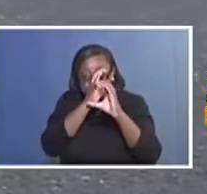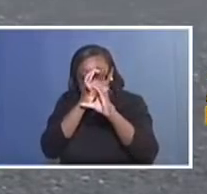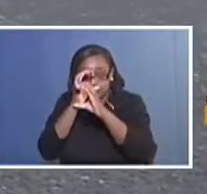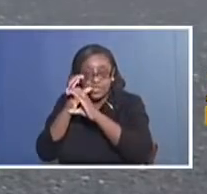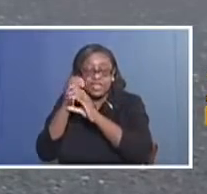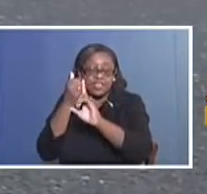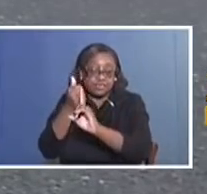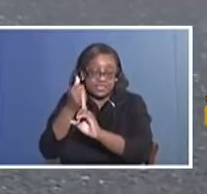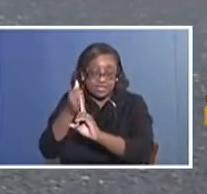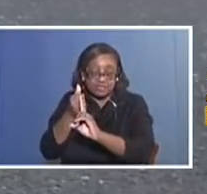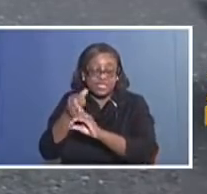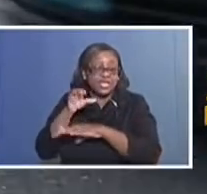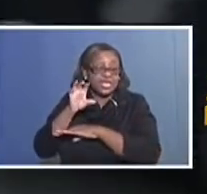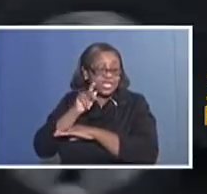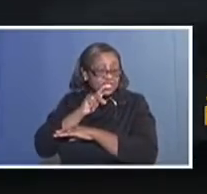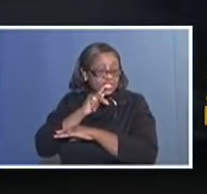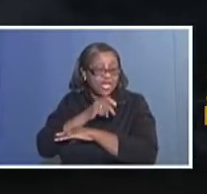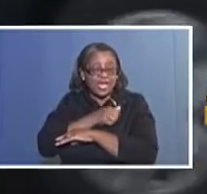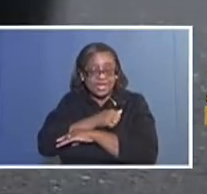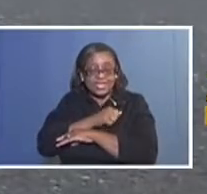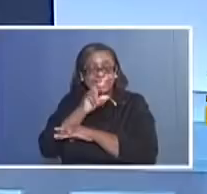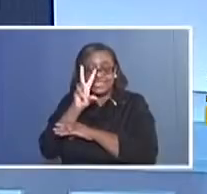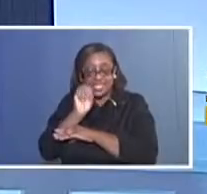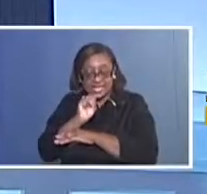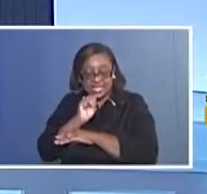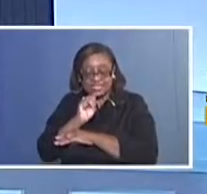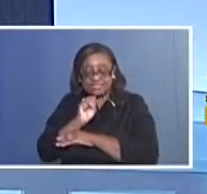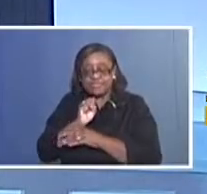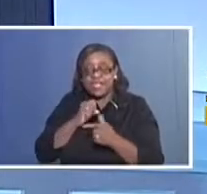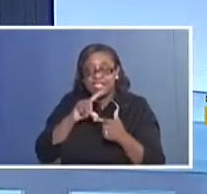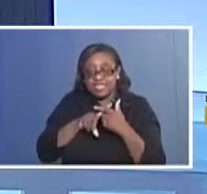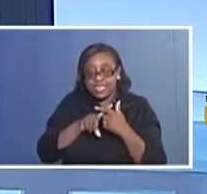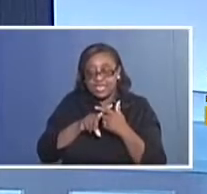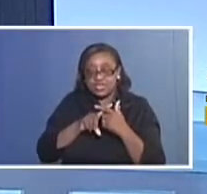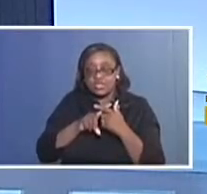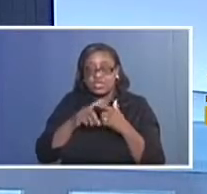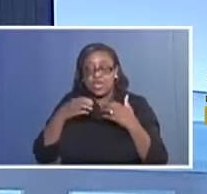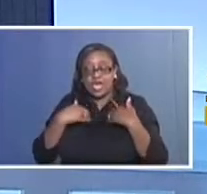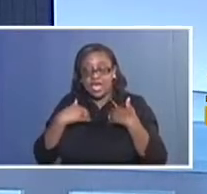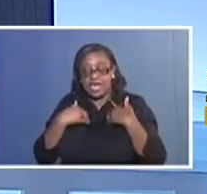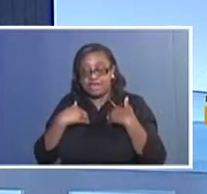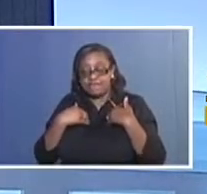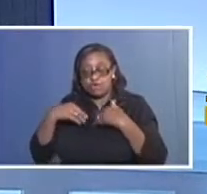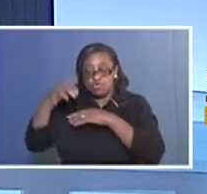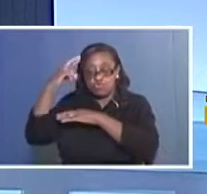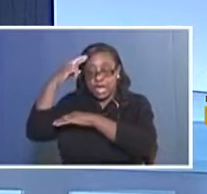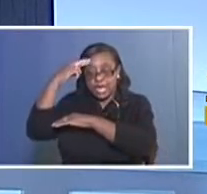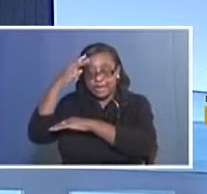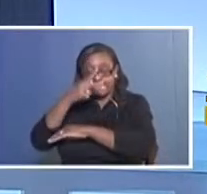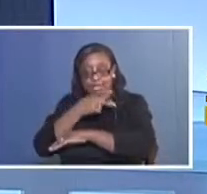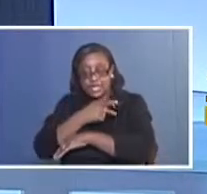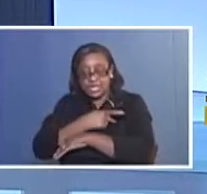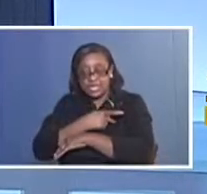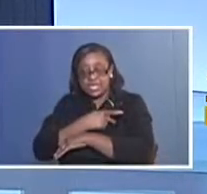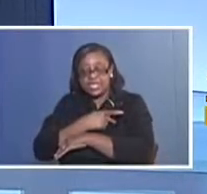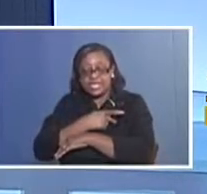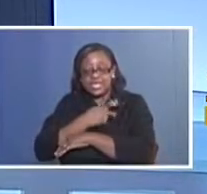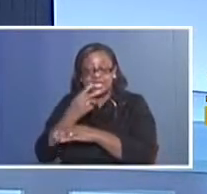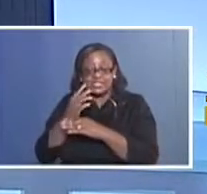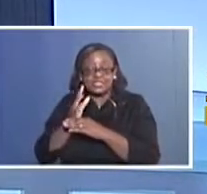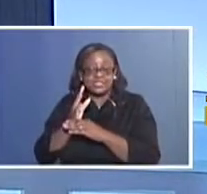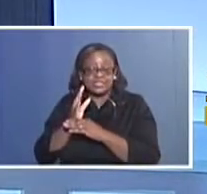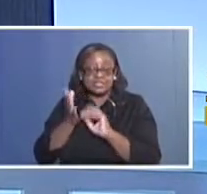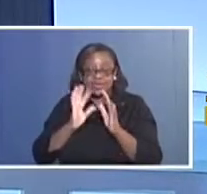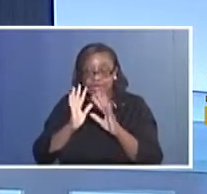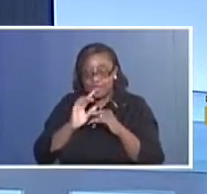title. Keishla Adderley, ZNS Network News. Meantime, Attorney General the Honorable Ryan Pinder today labeling as a matter